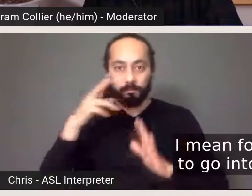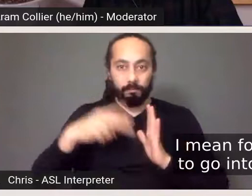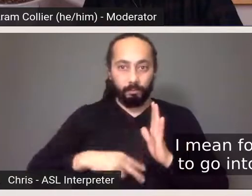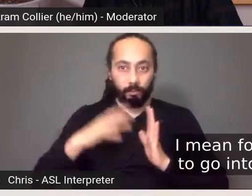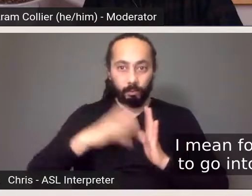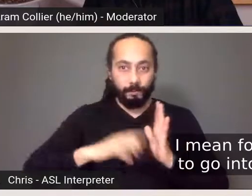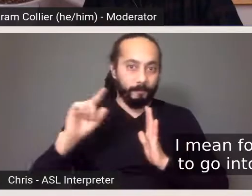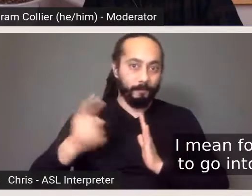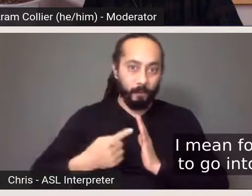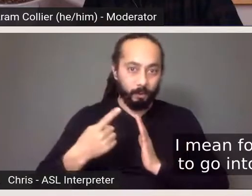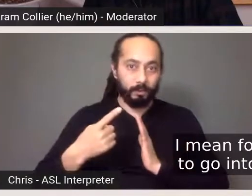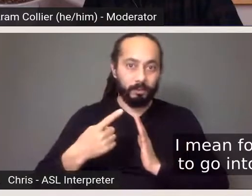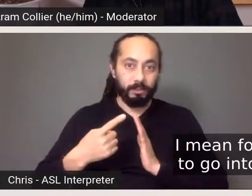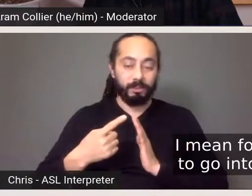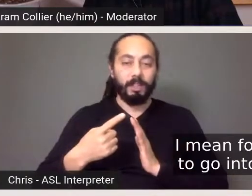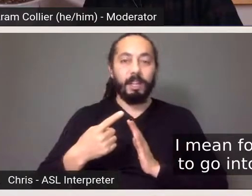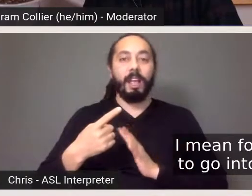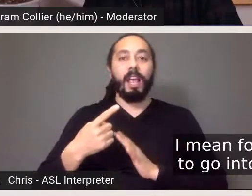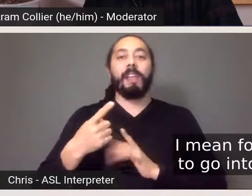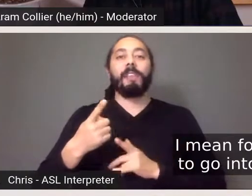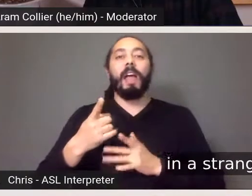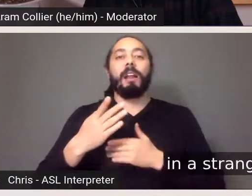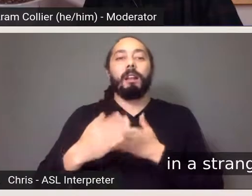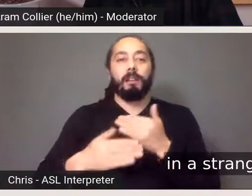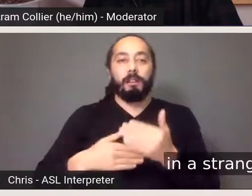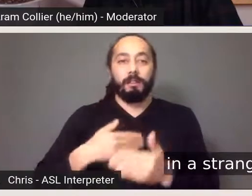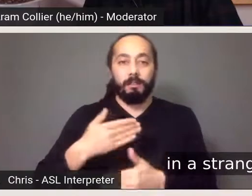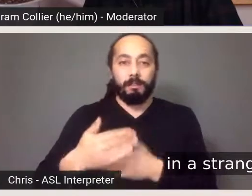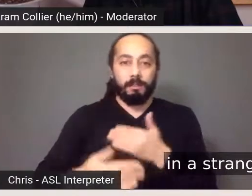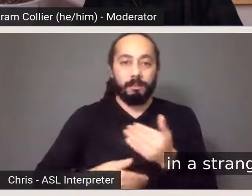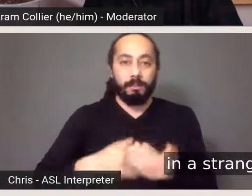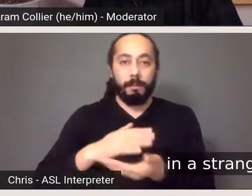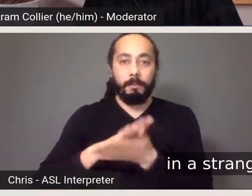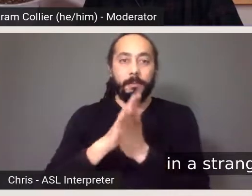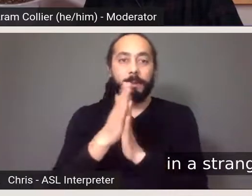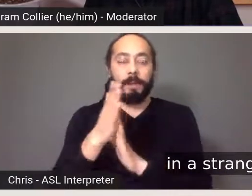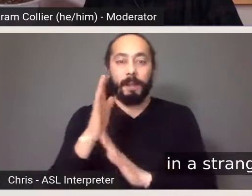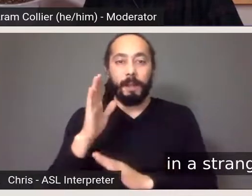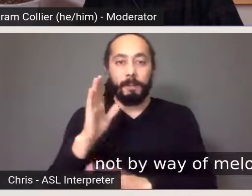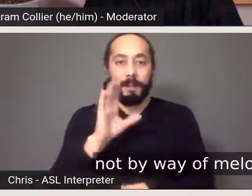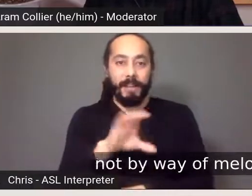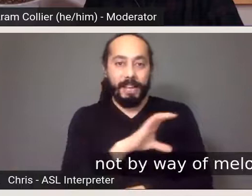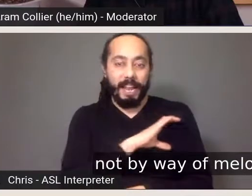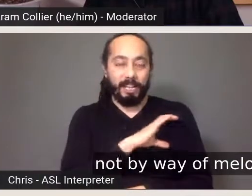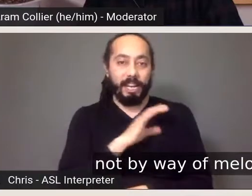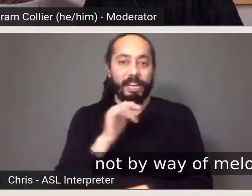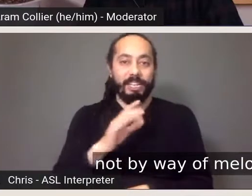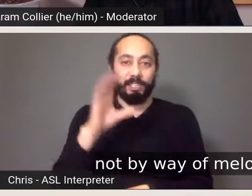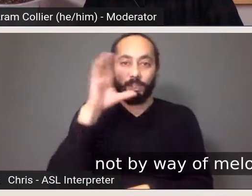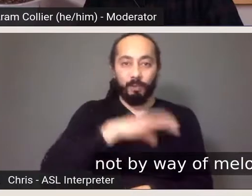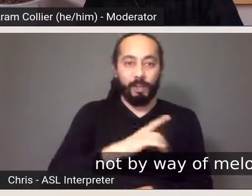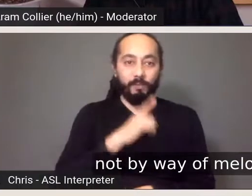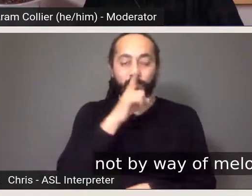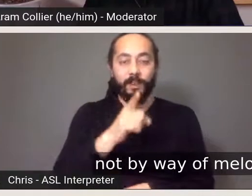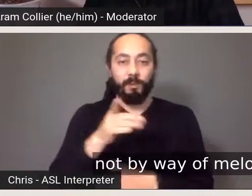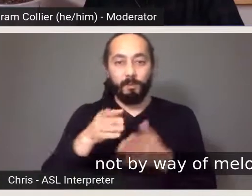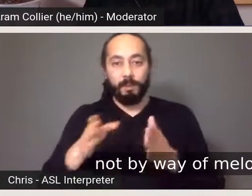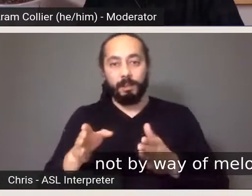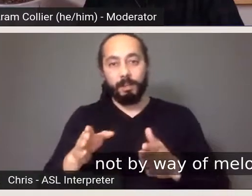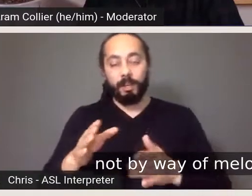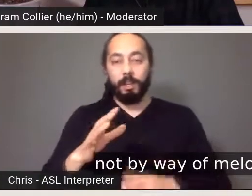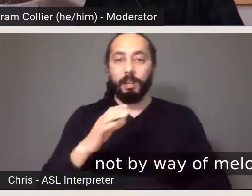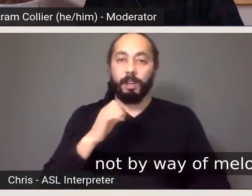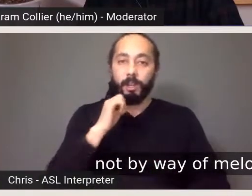viewers, to go into the characters in a strangely realistic way, not by way of